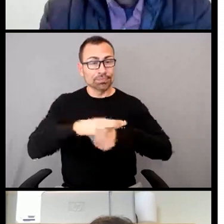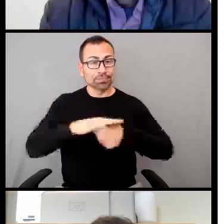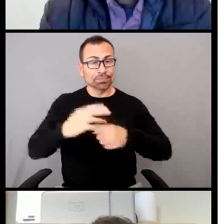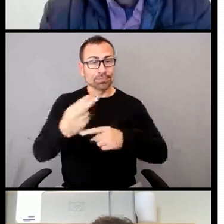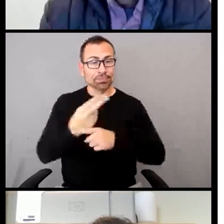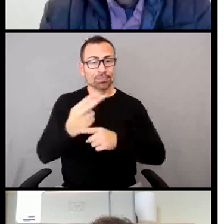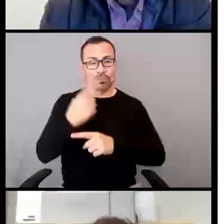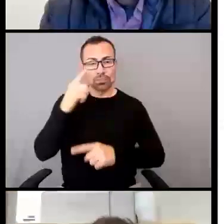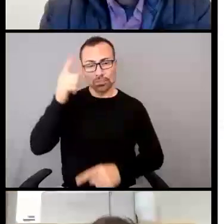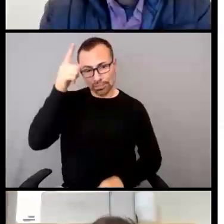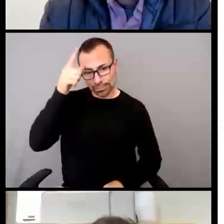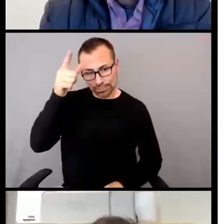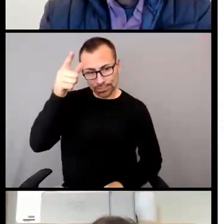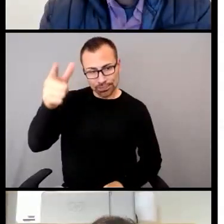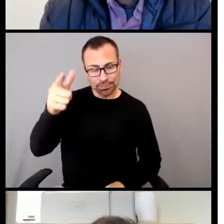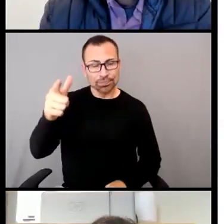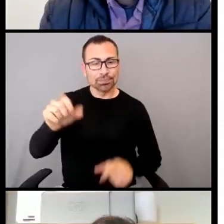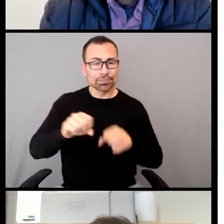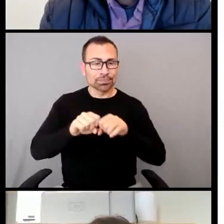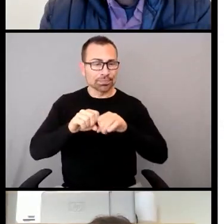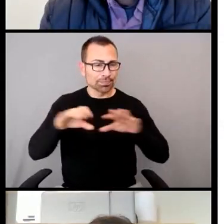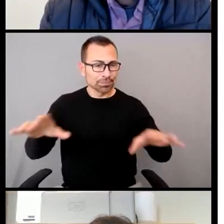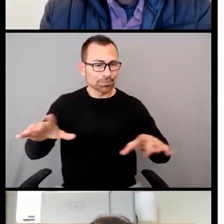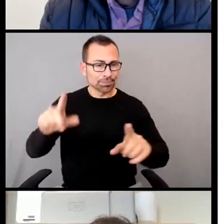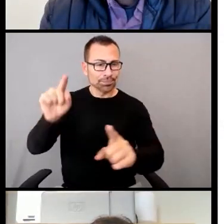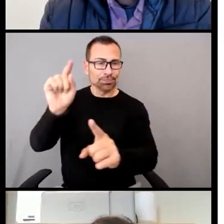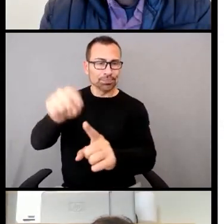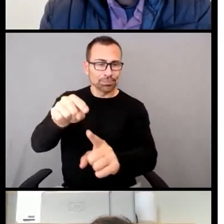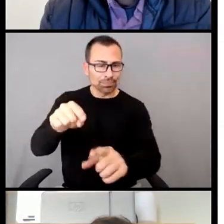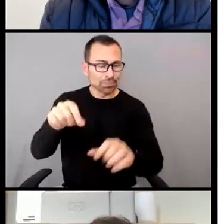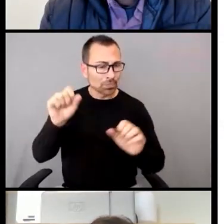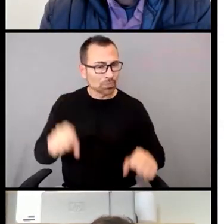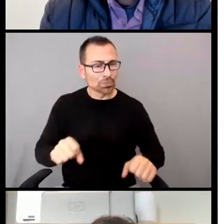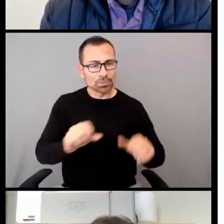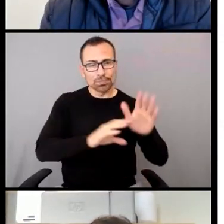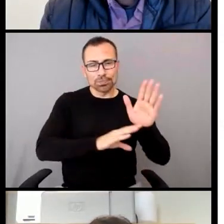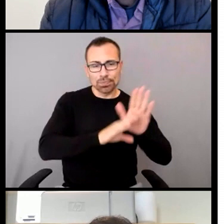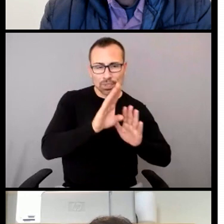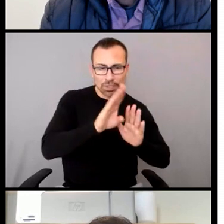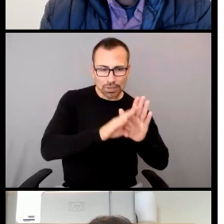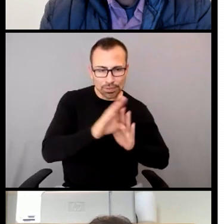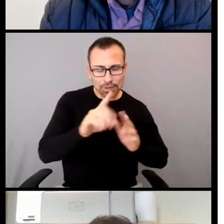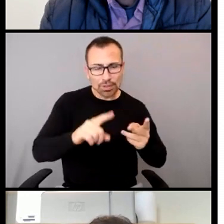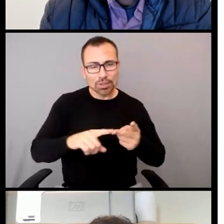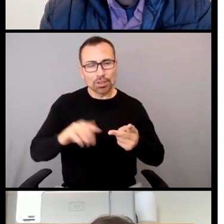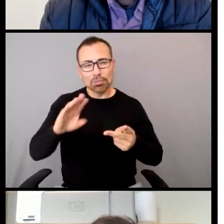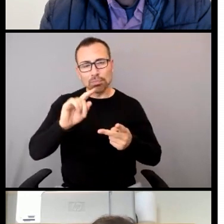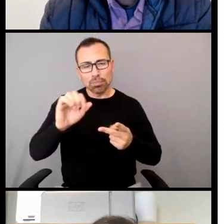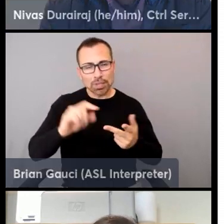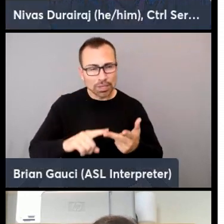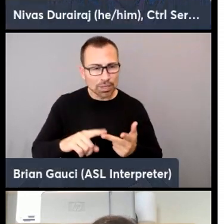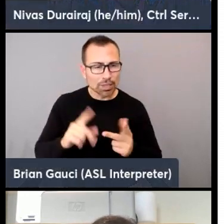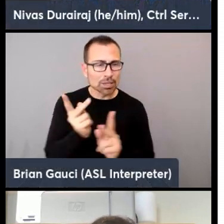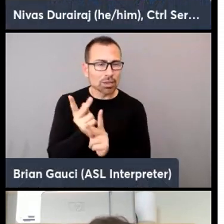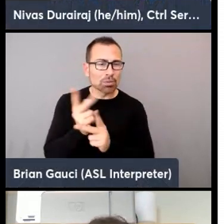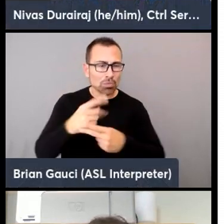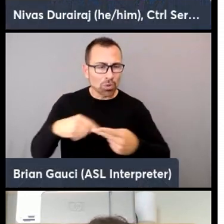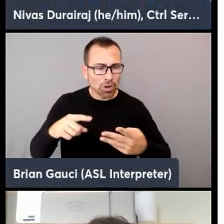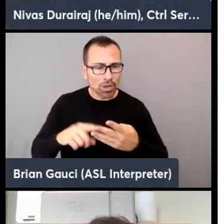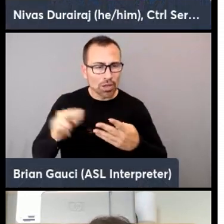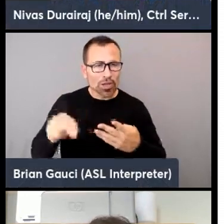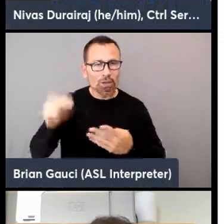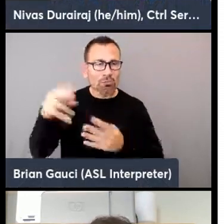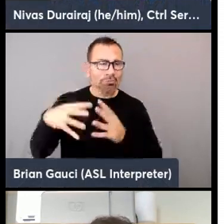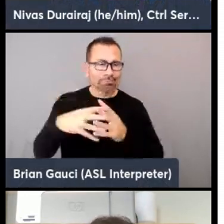logical deployment target. So that could be dev, beta, prod, North America, mobile users. You